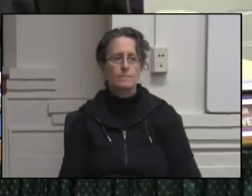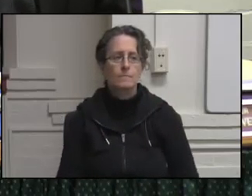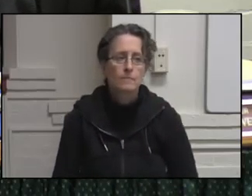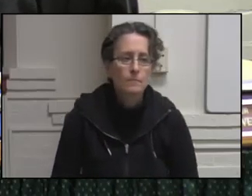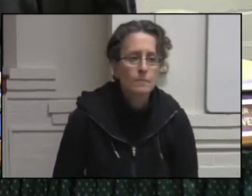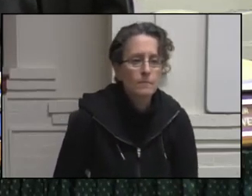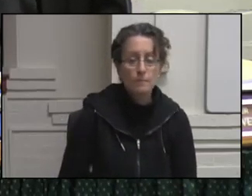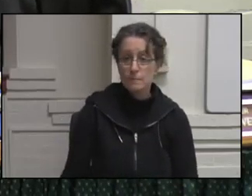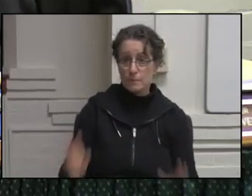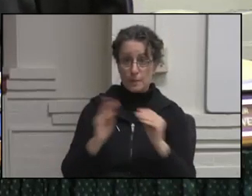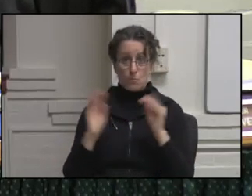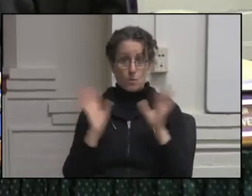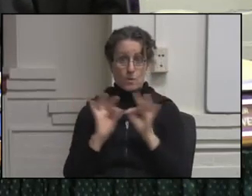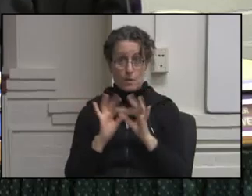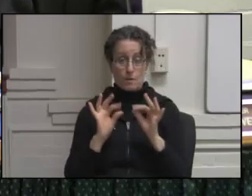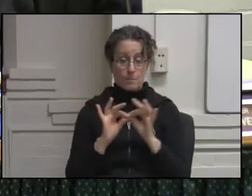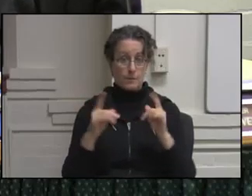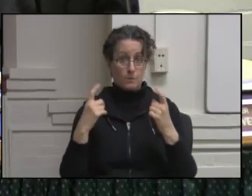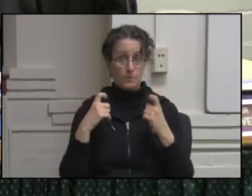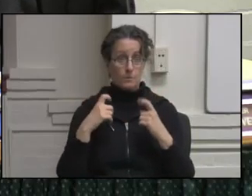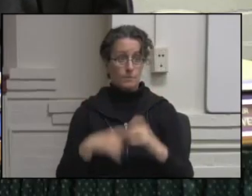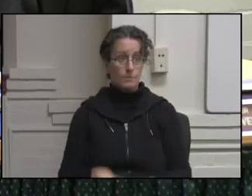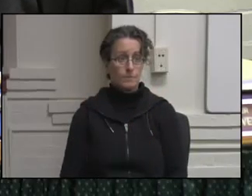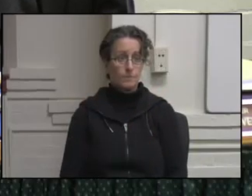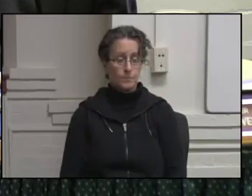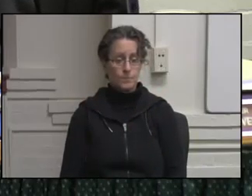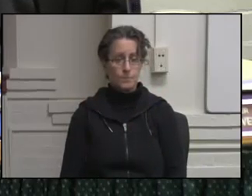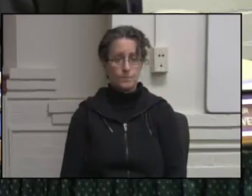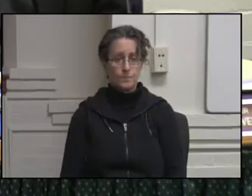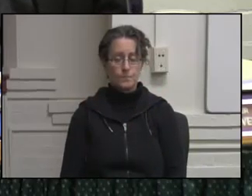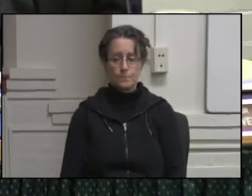Further public comment or question?